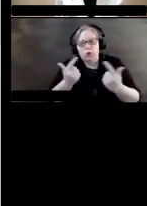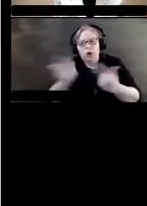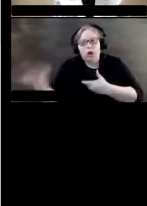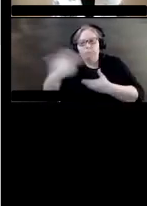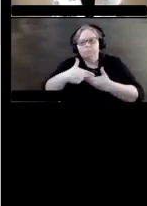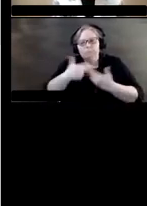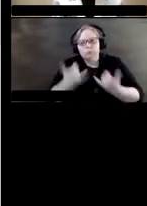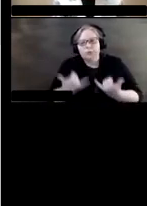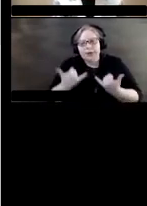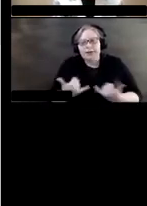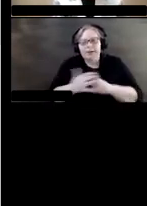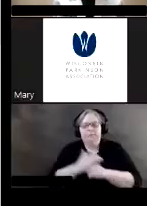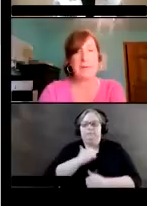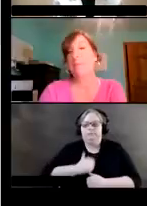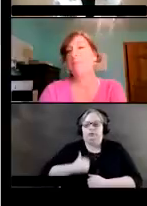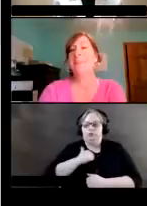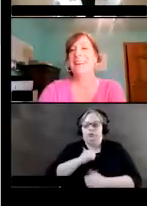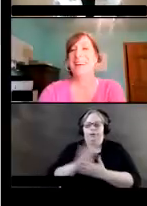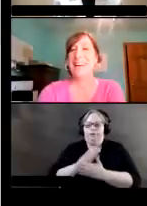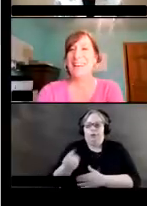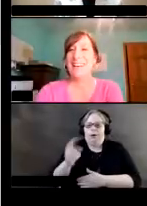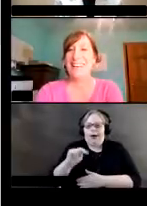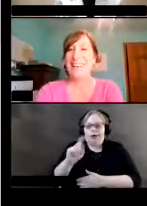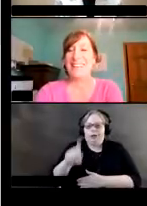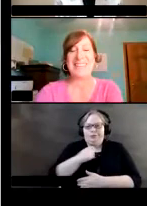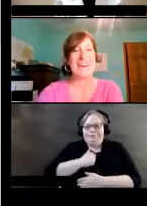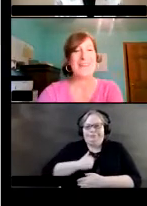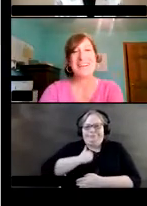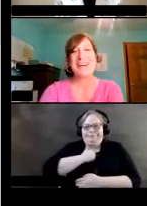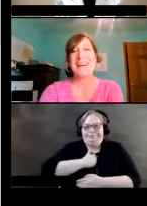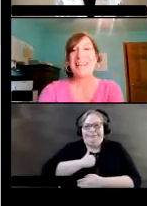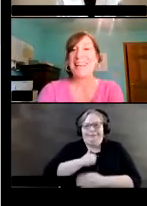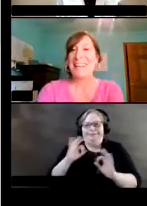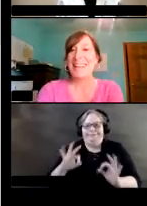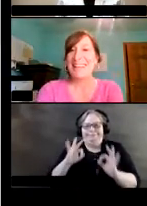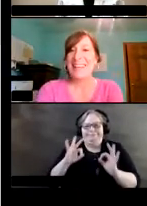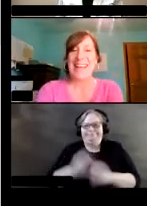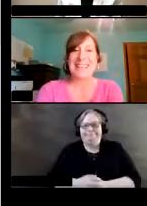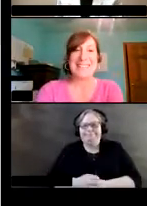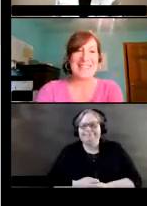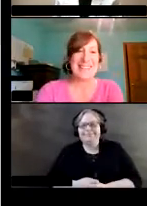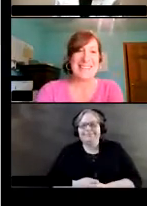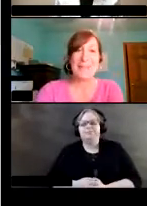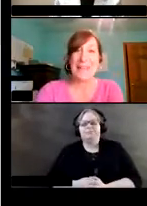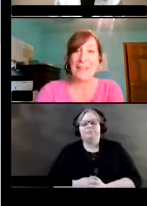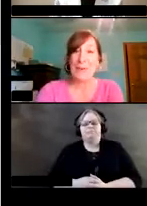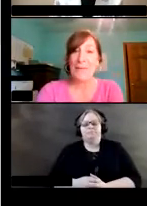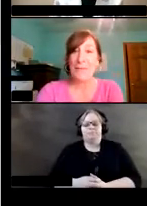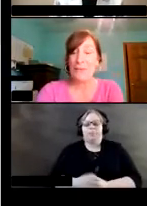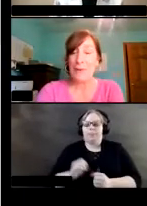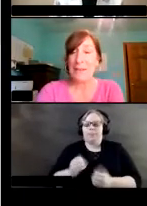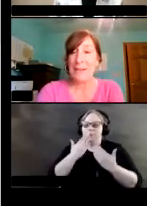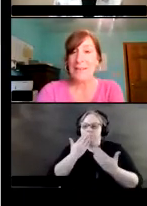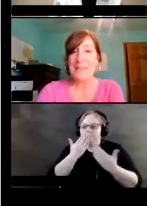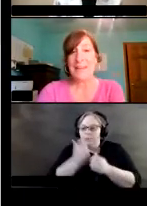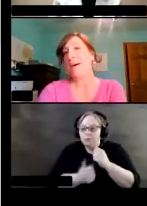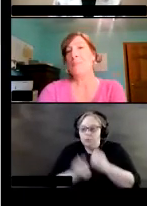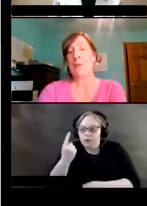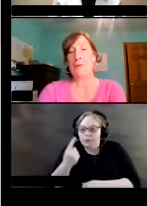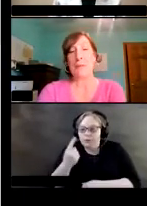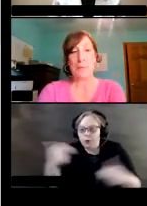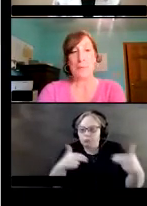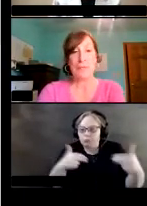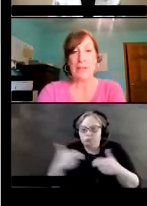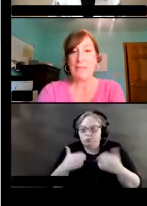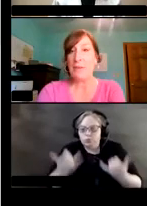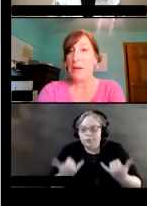participated. I'm sorry, I should turn my video on. There we go. We want to see you. Yes. So thank you all for joining us.